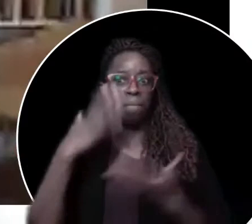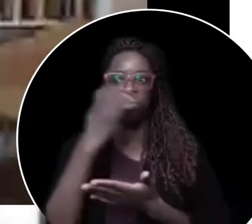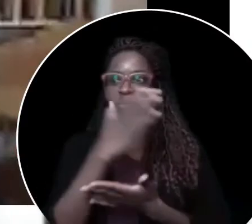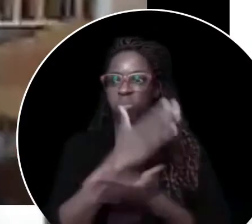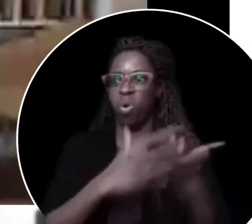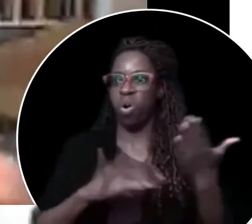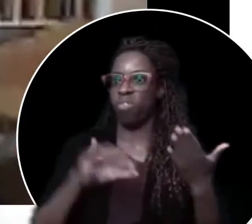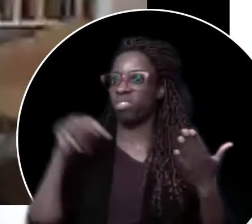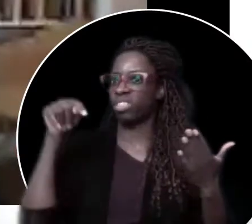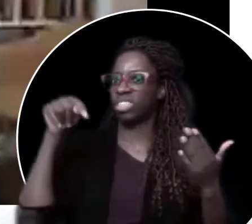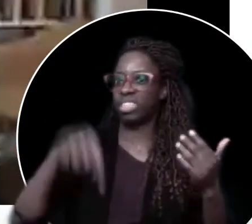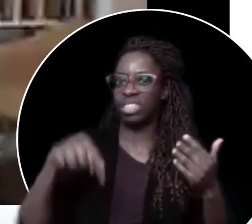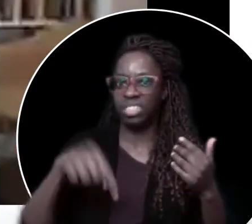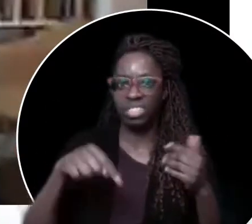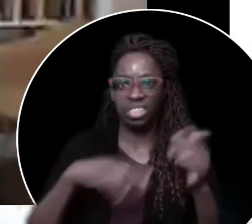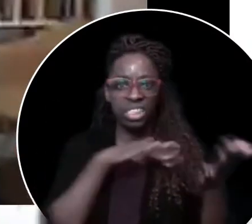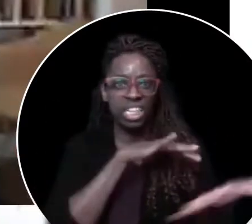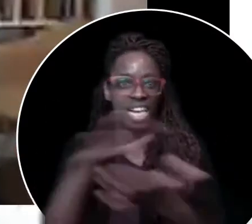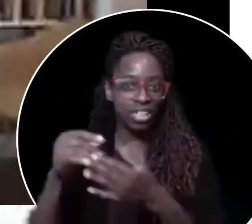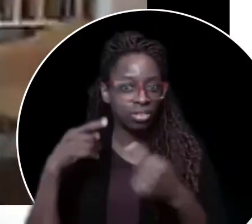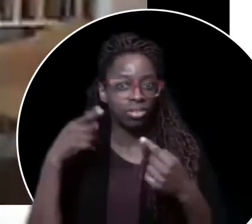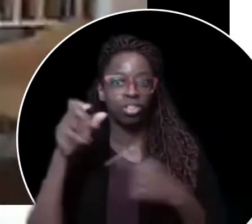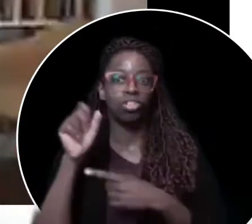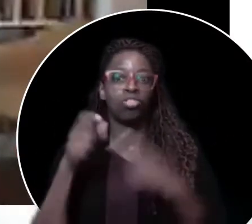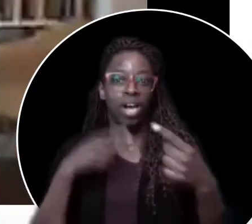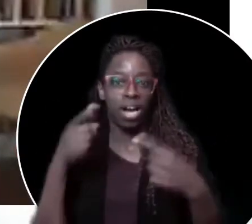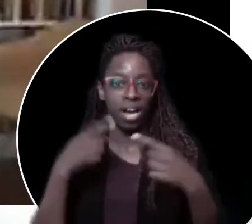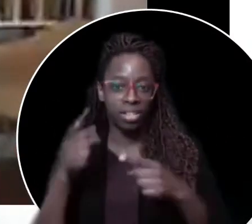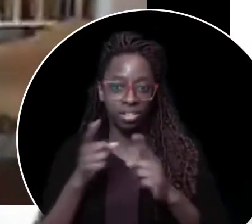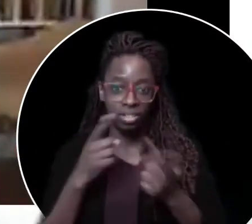conversation. We need knowledge, we need struggle,